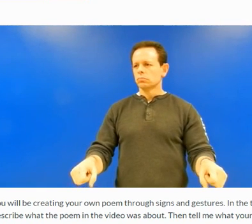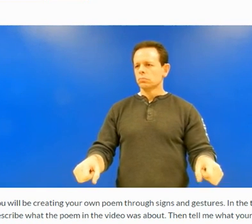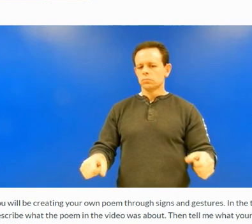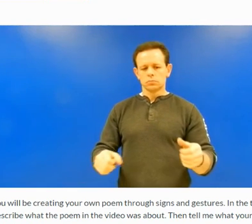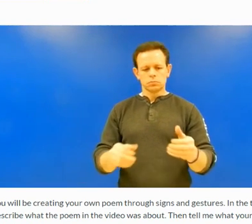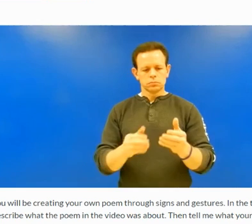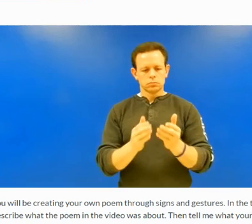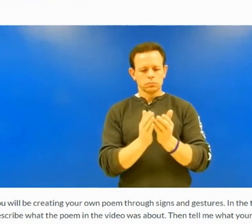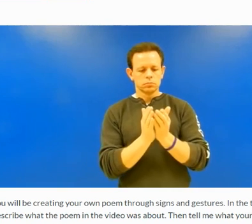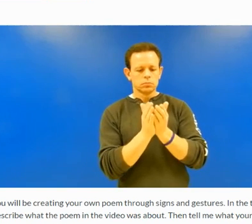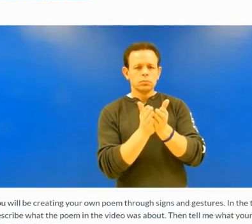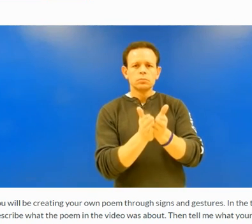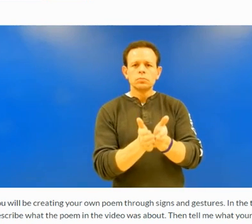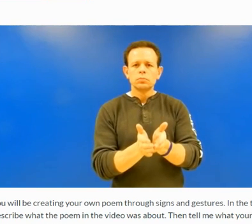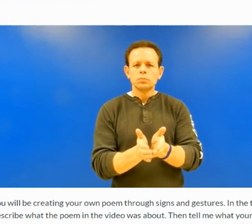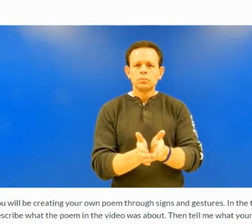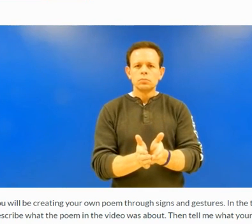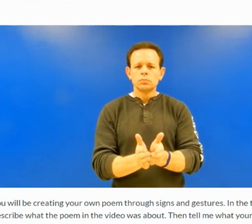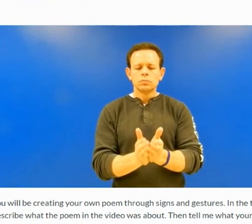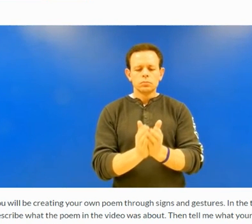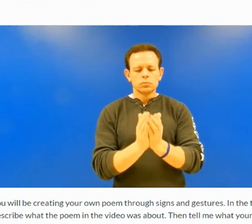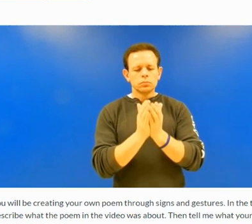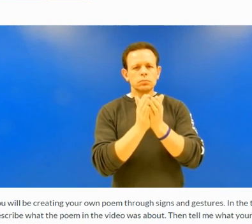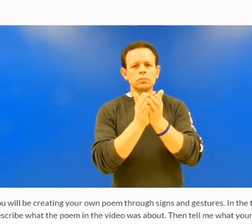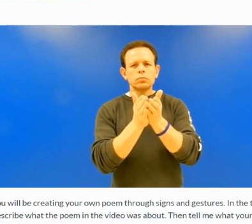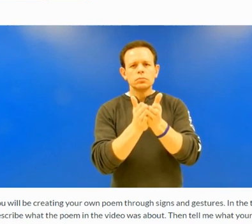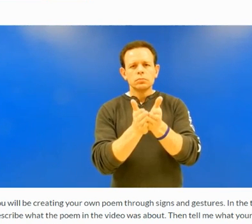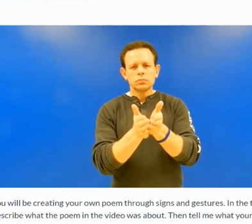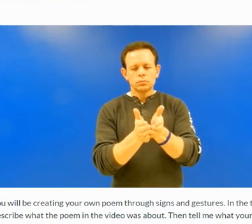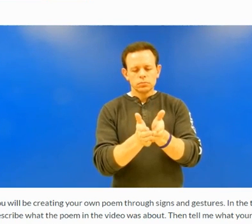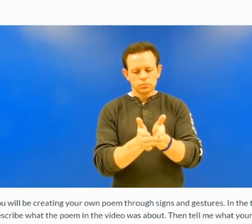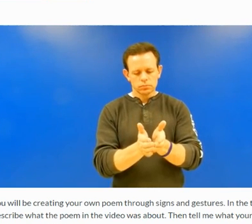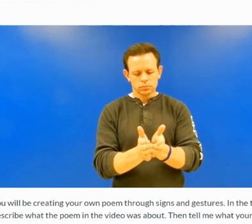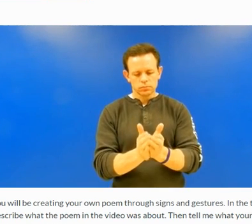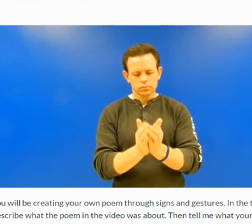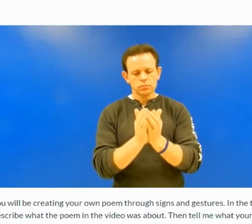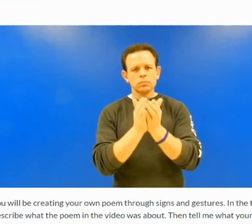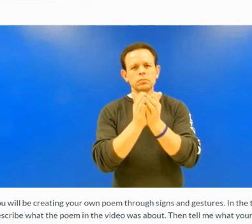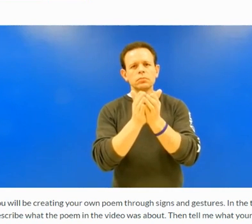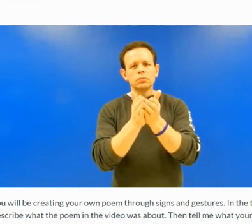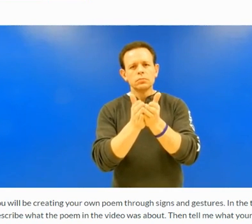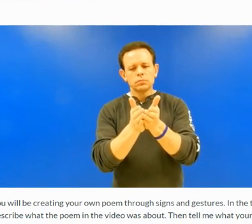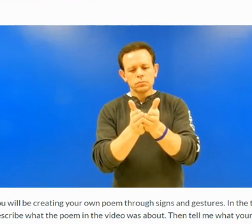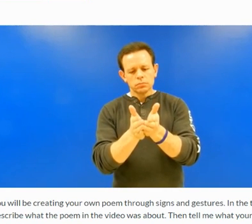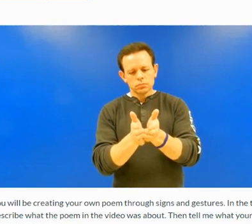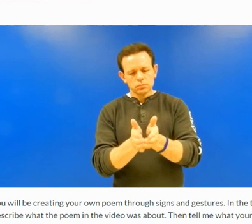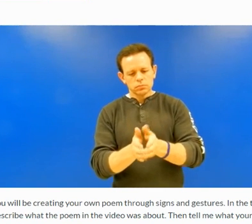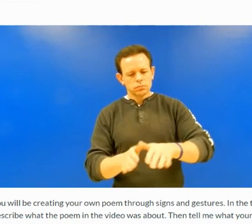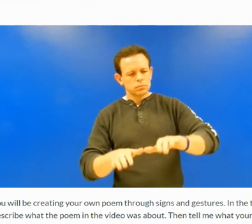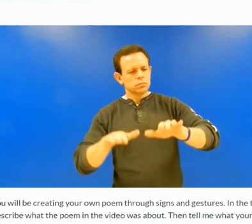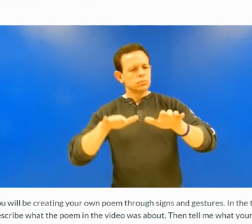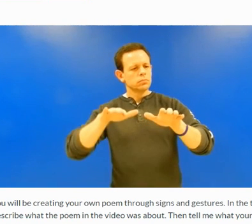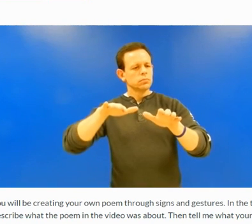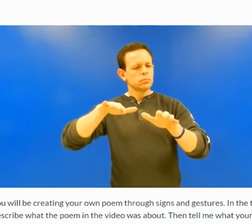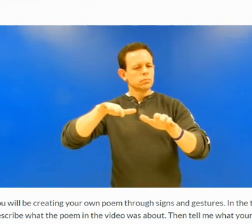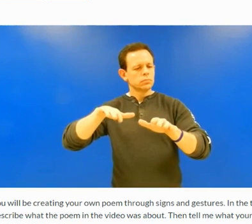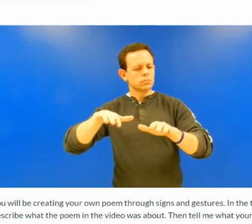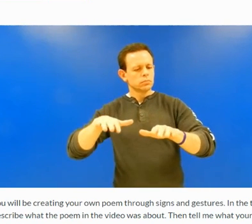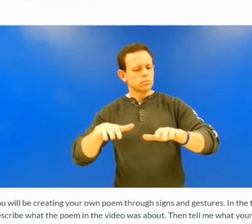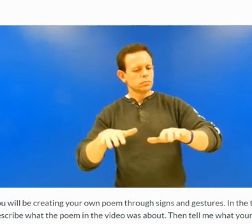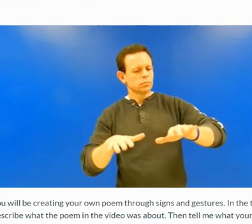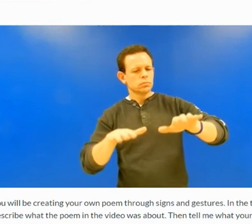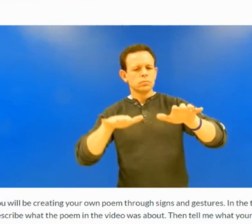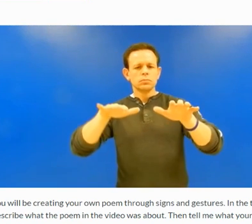different location and facing a different direction, okay? So the